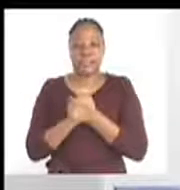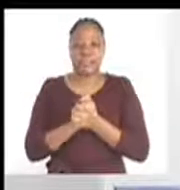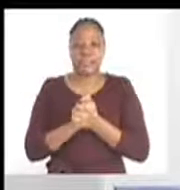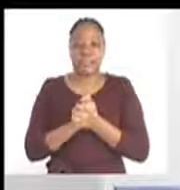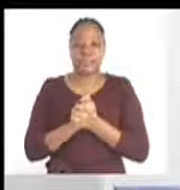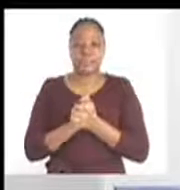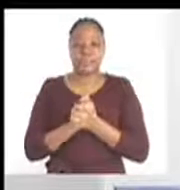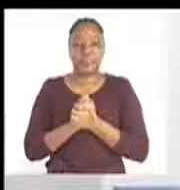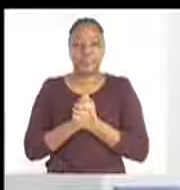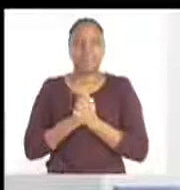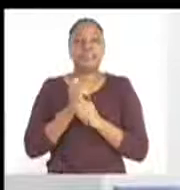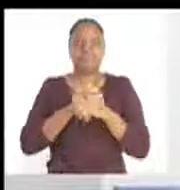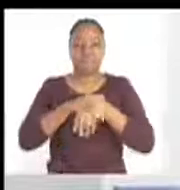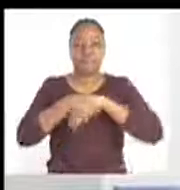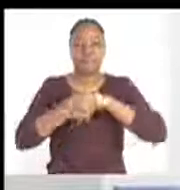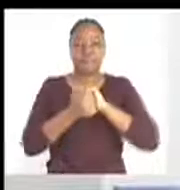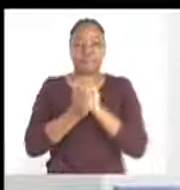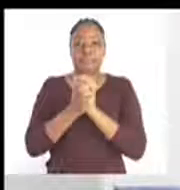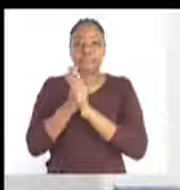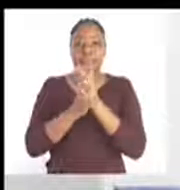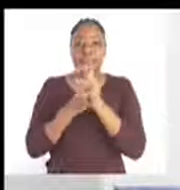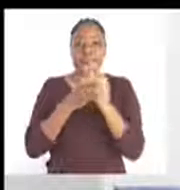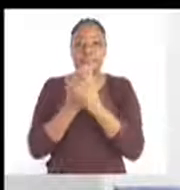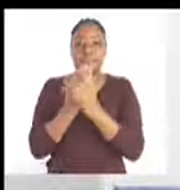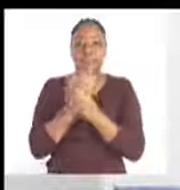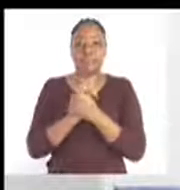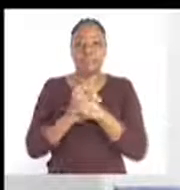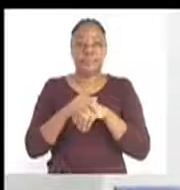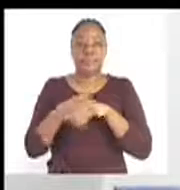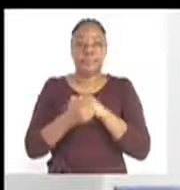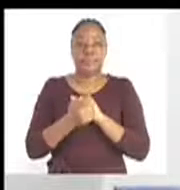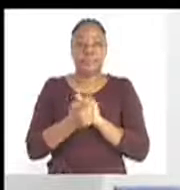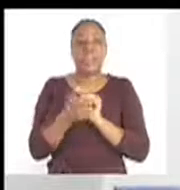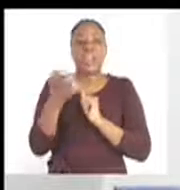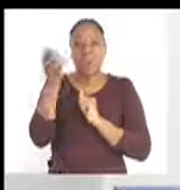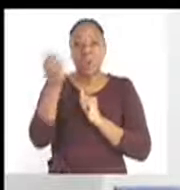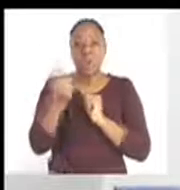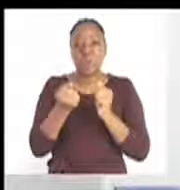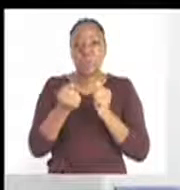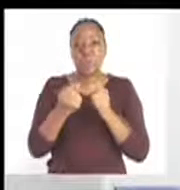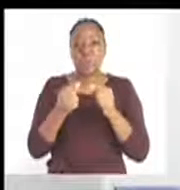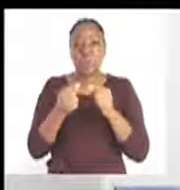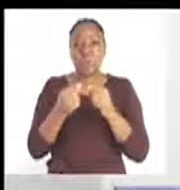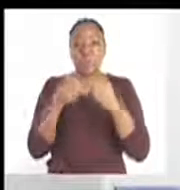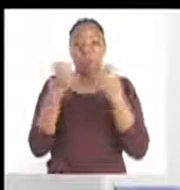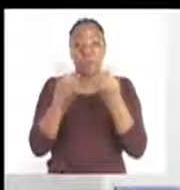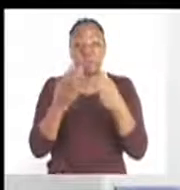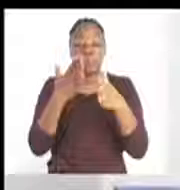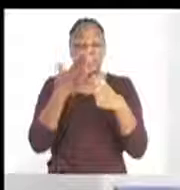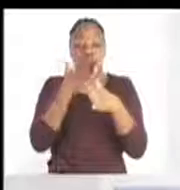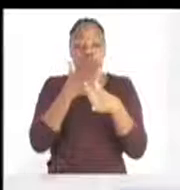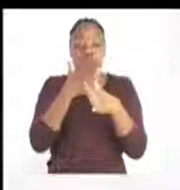But I think we have another activity on page 16.